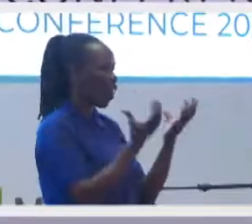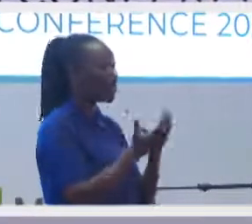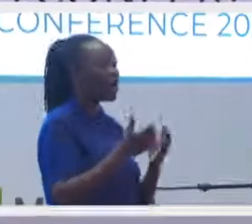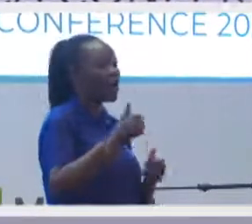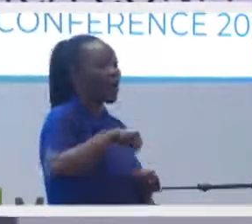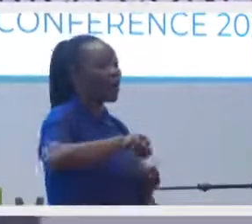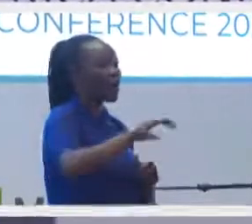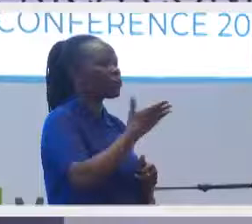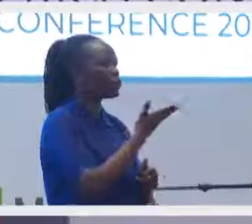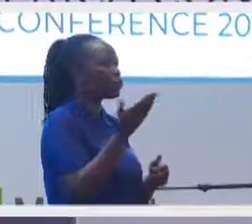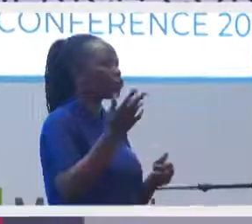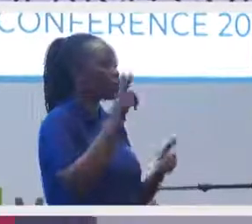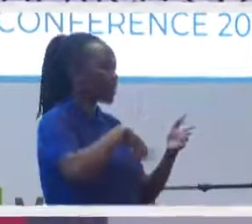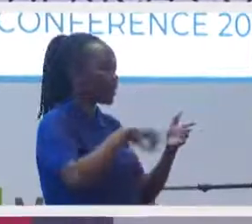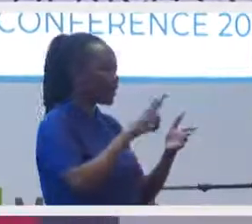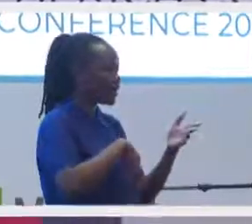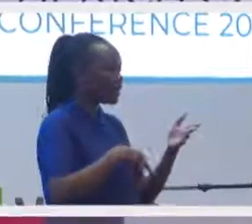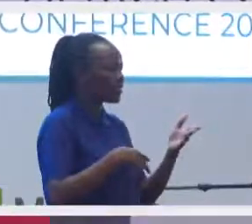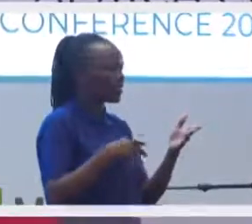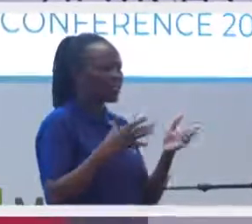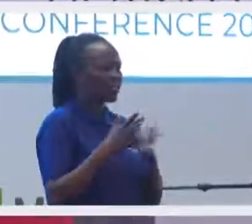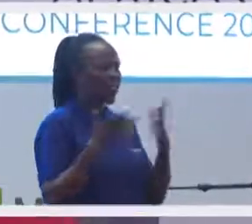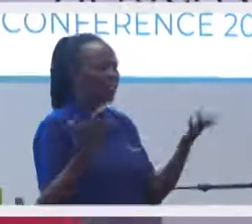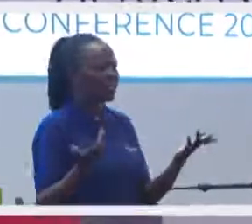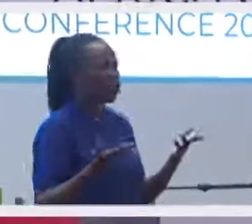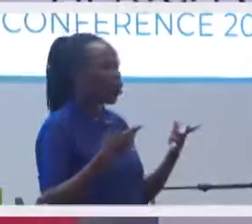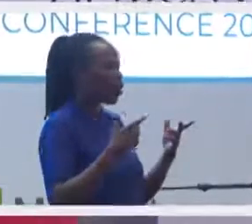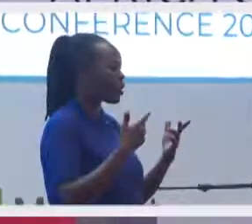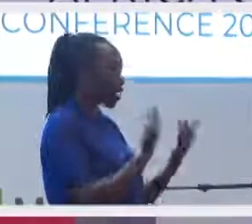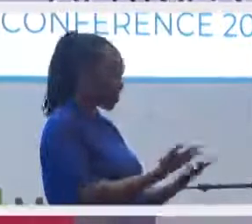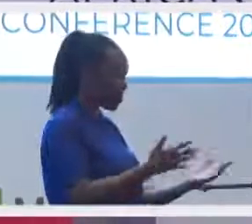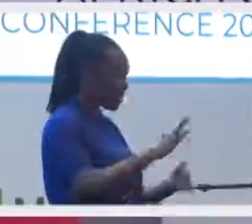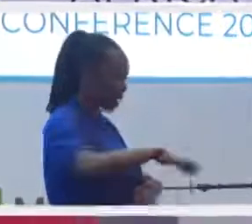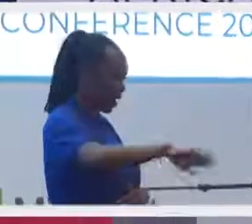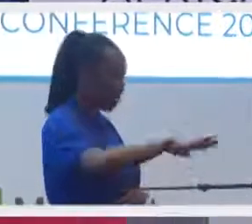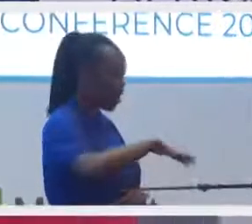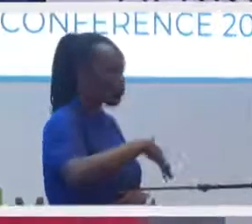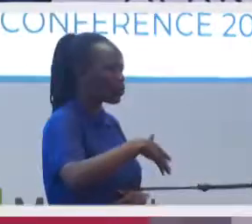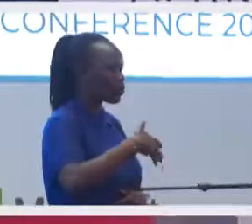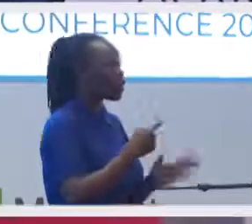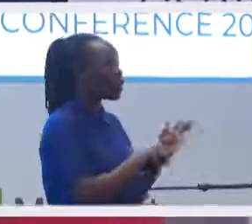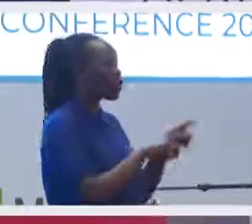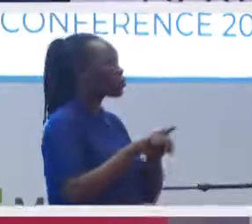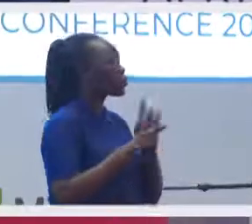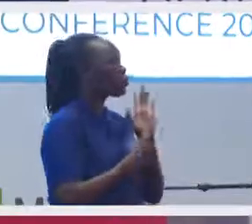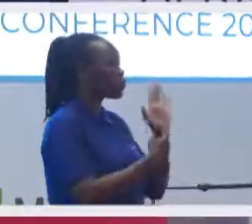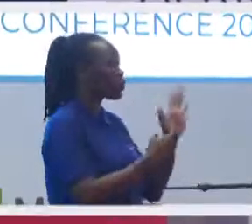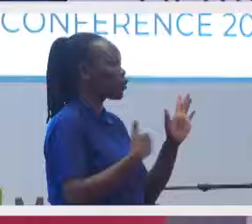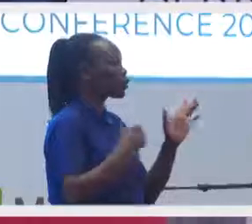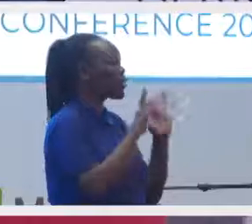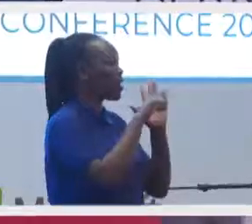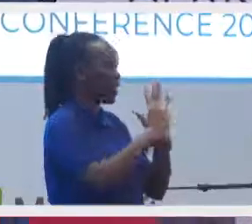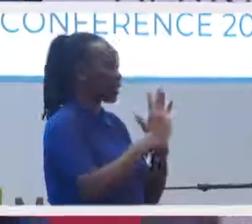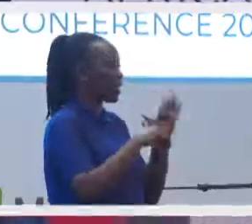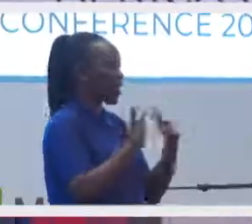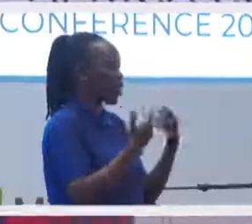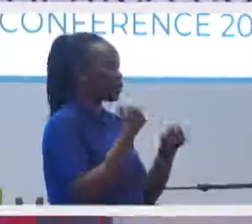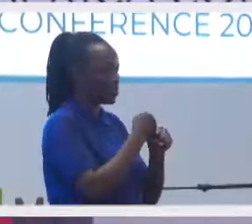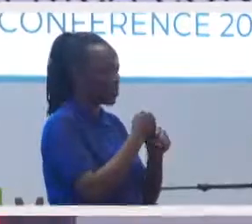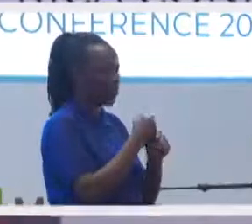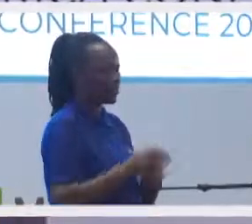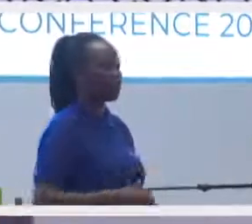you read signs and help describe objects. And I'll show you also a little bit of that in a moment.